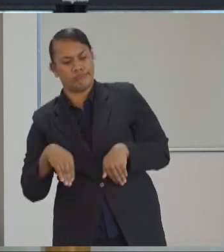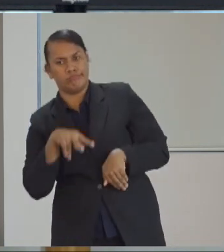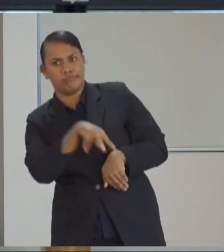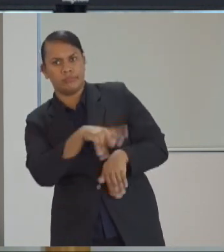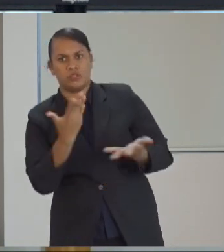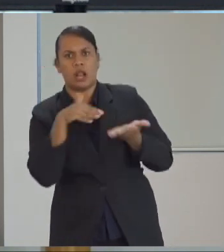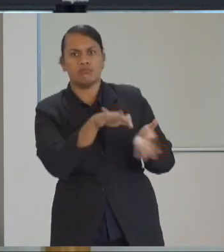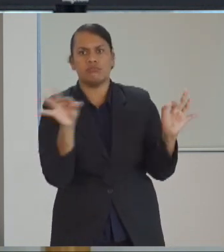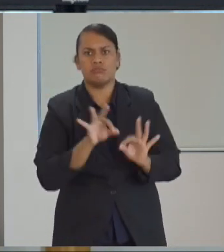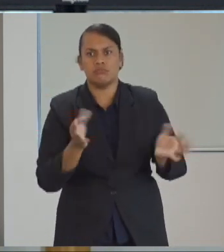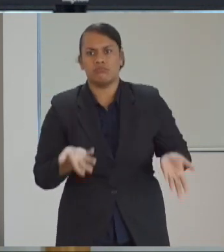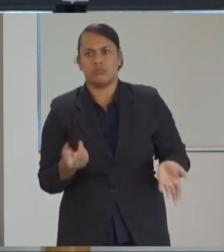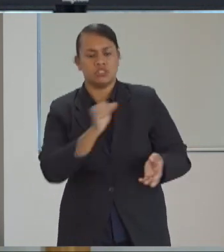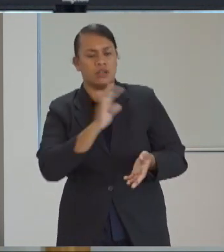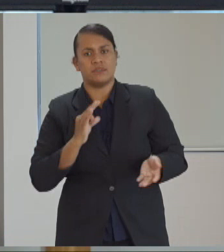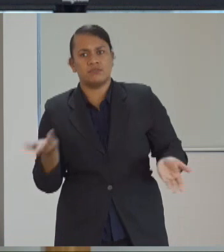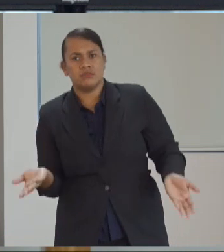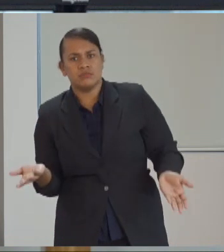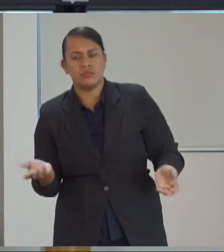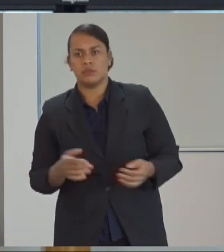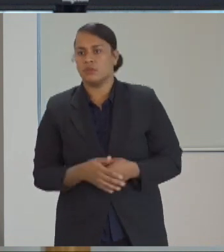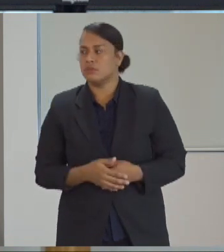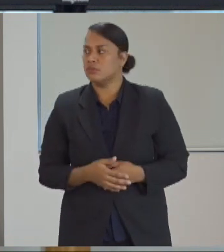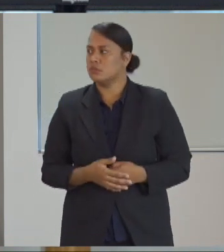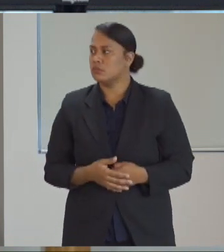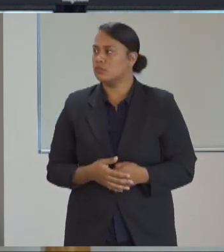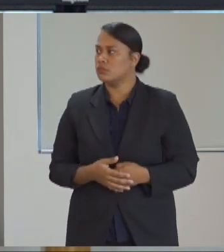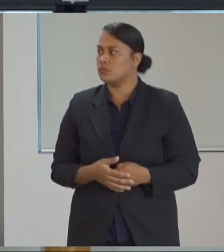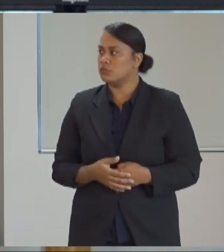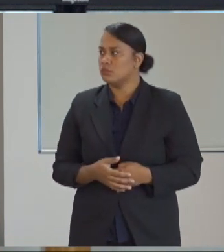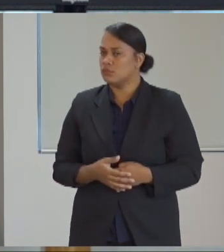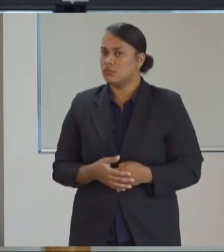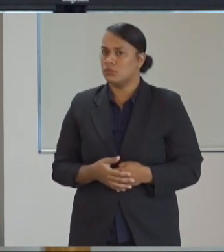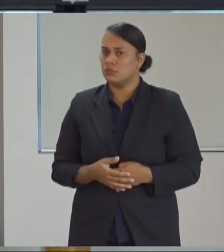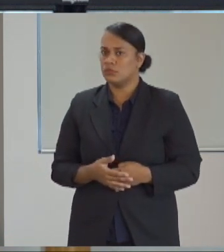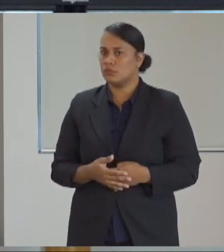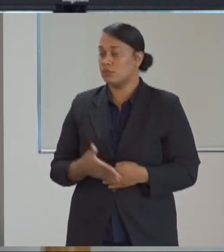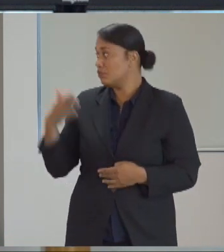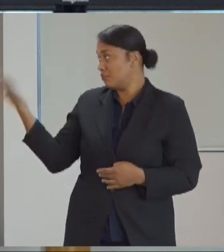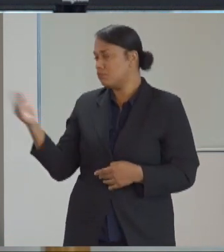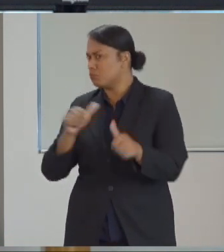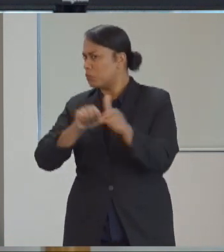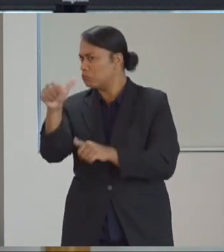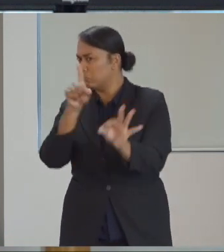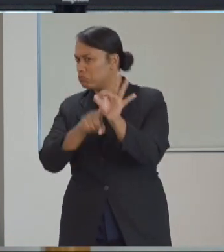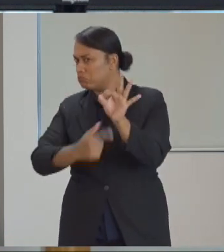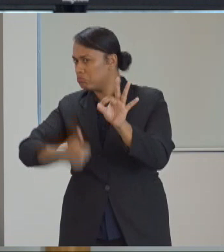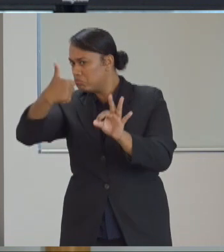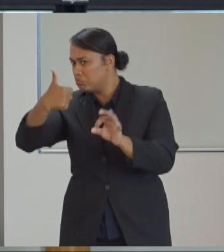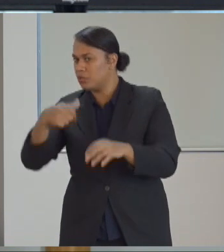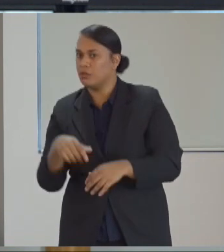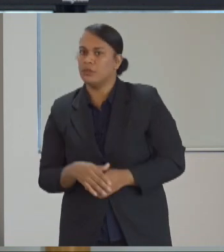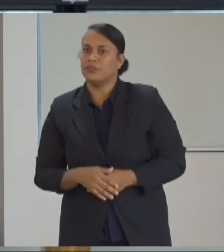up their bank accounts for the members themselves? It's probably one of the best questions you've asked, Edwin, and out of all of you. That obviously